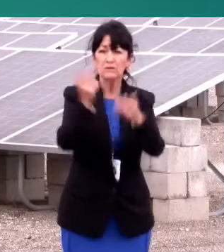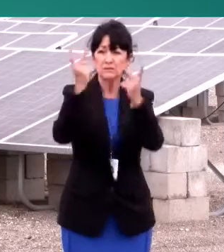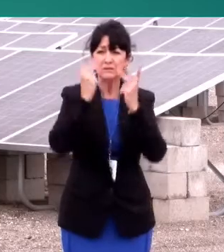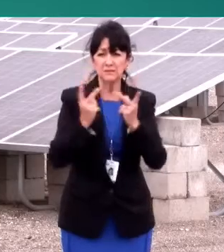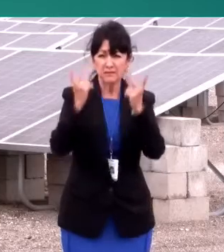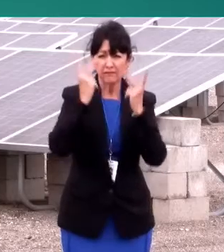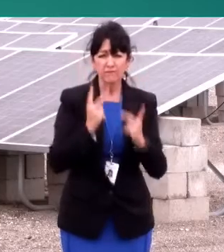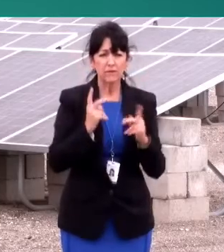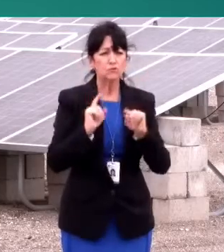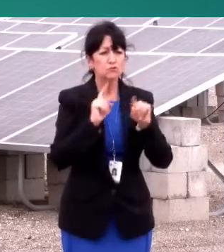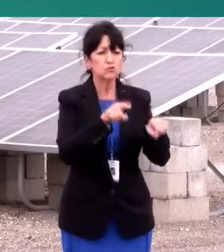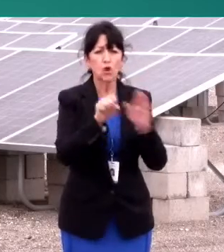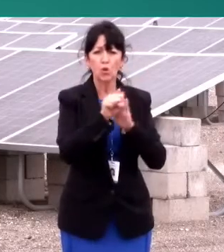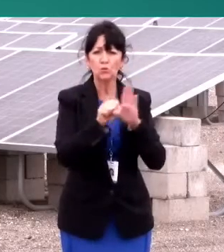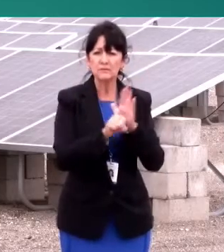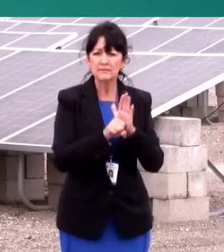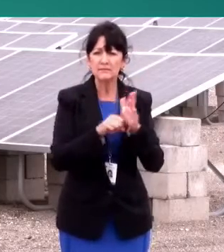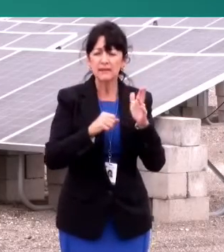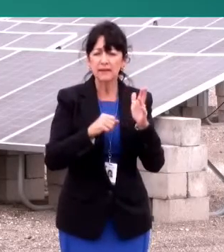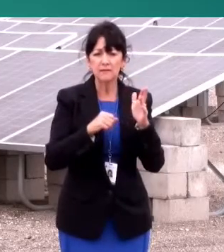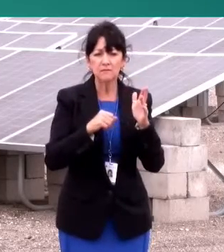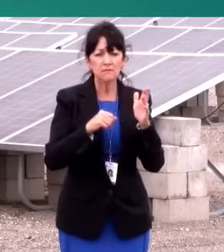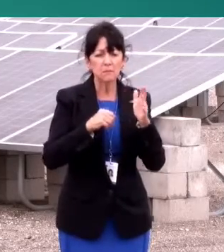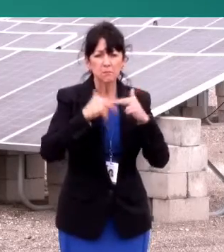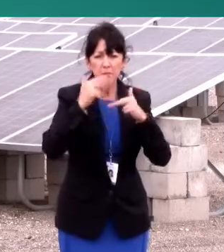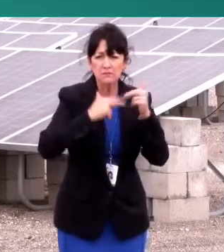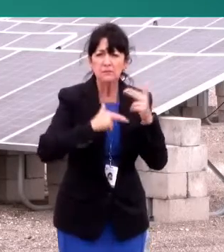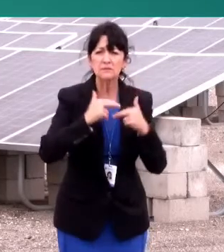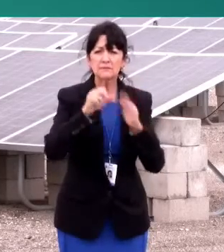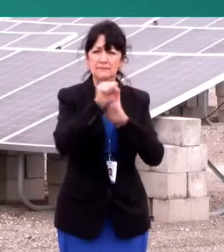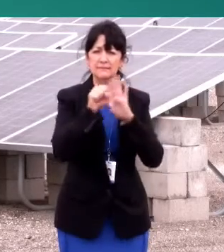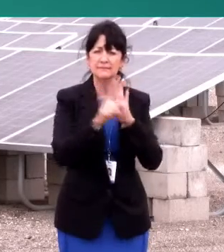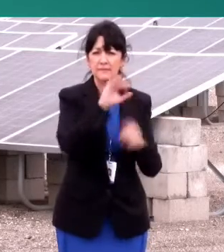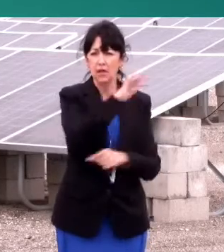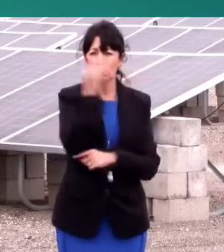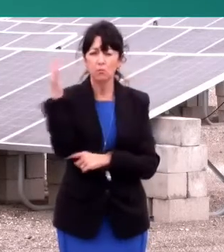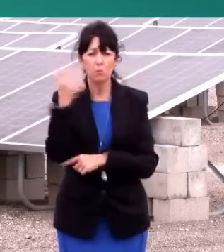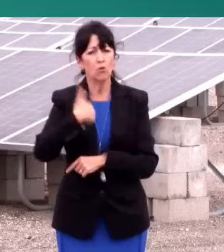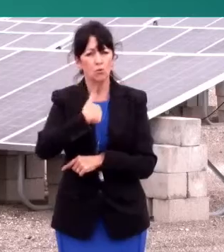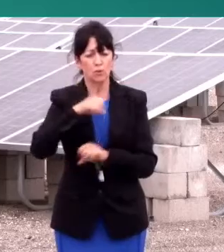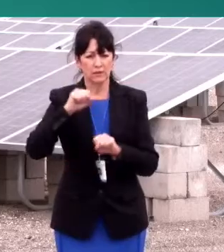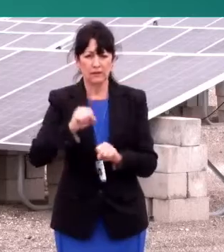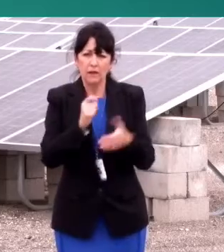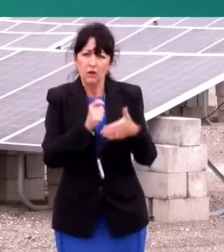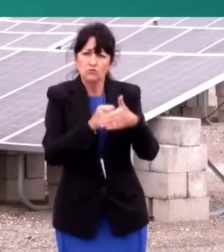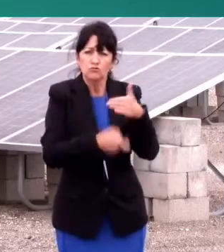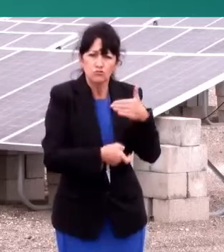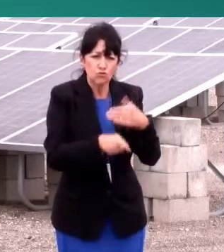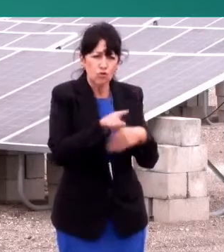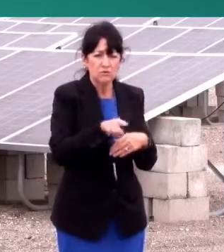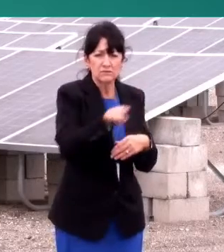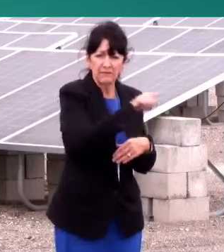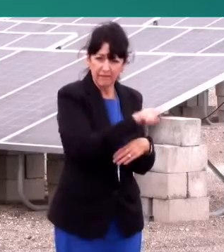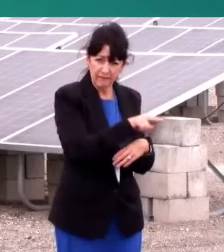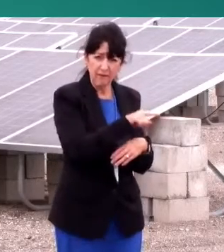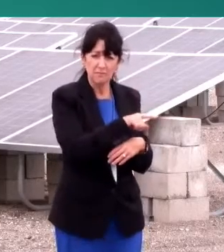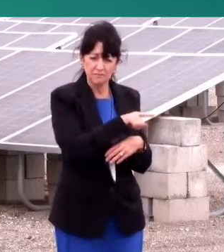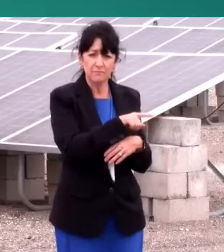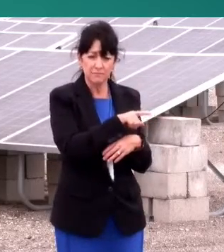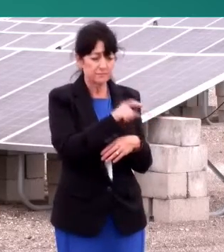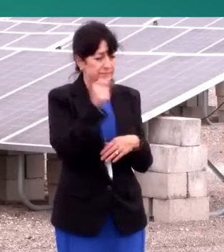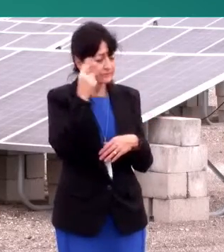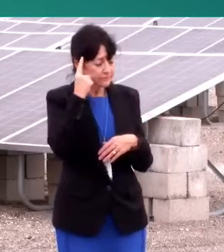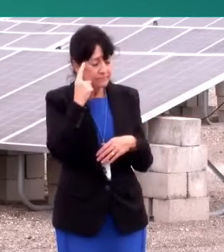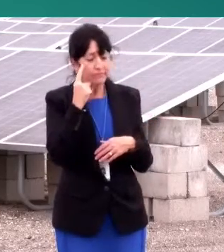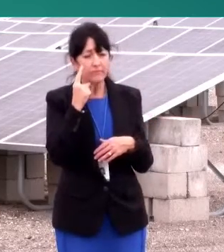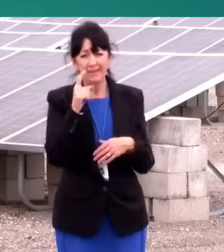state buildings but state parks and everything in between. And so this is really a key piece to what is a very long